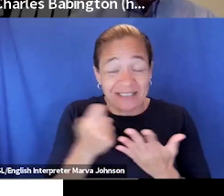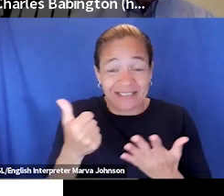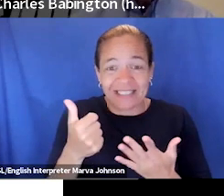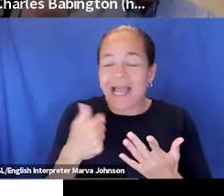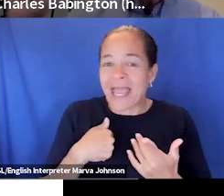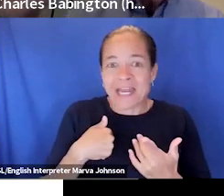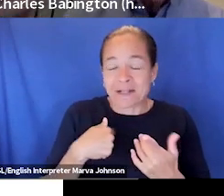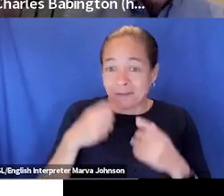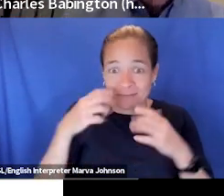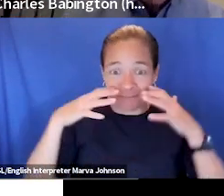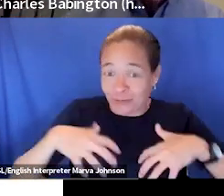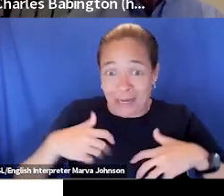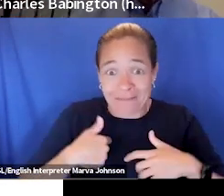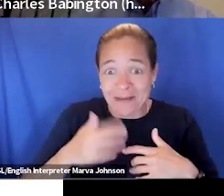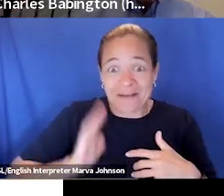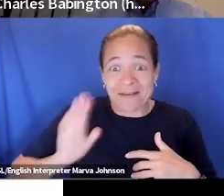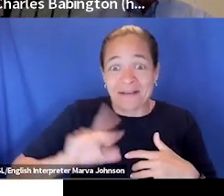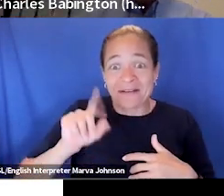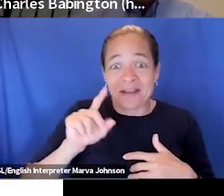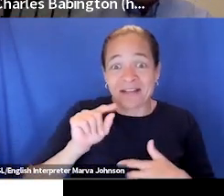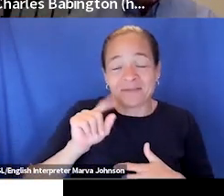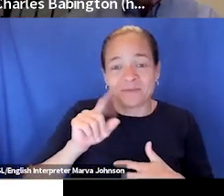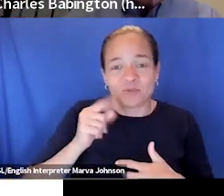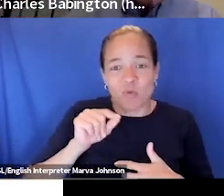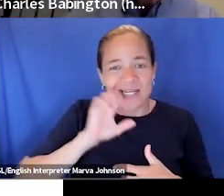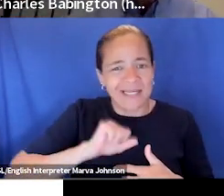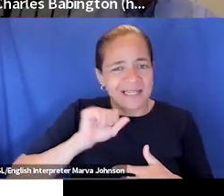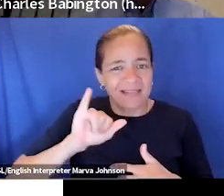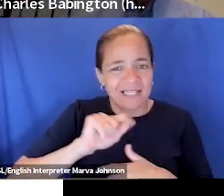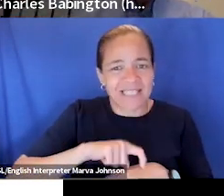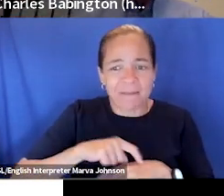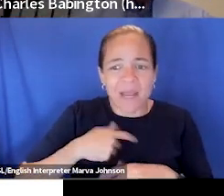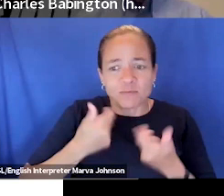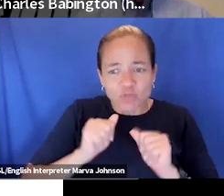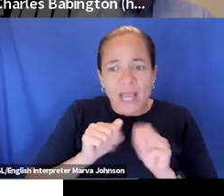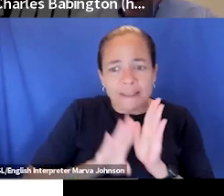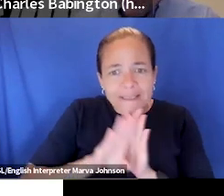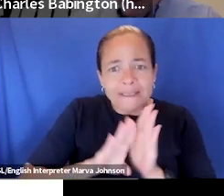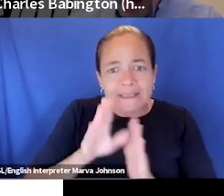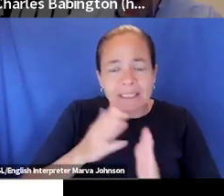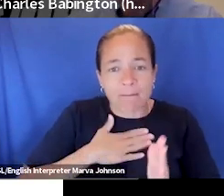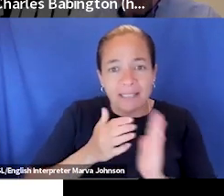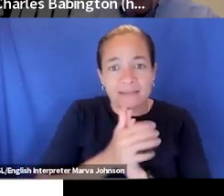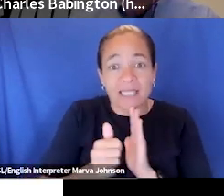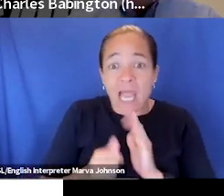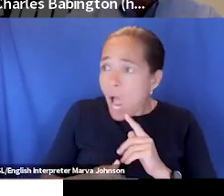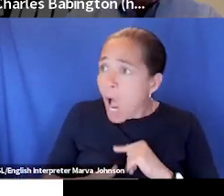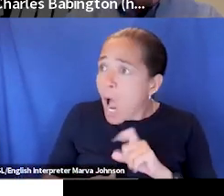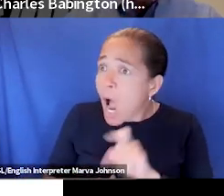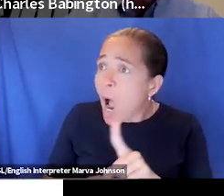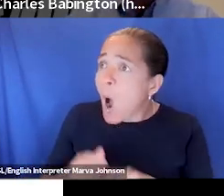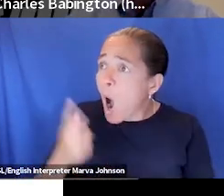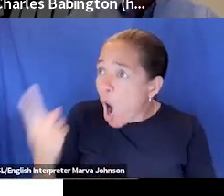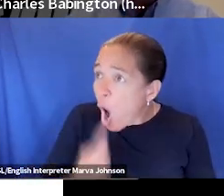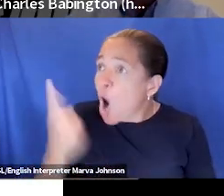20 years old, trying to get started as a decent writer. Maybe I was 22. And I was like, always cut it out every single